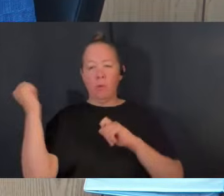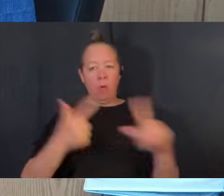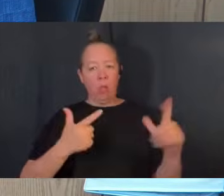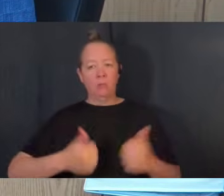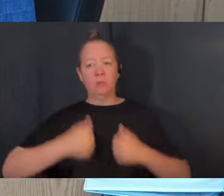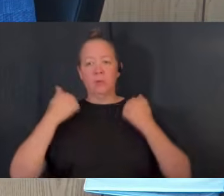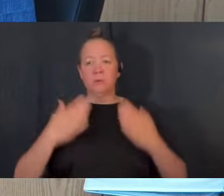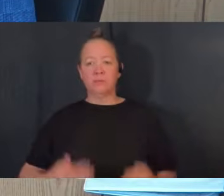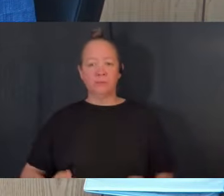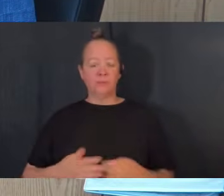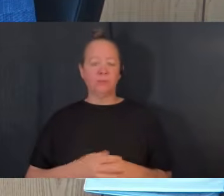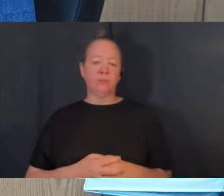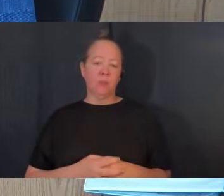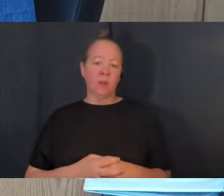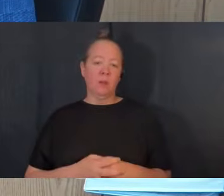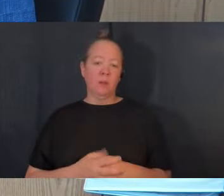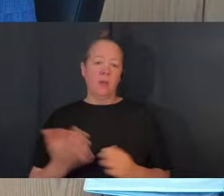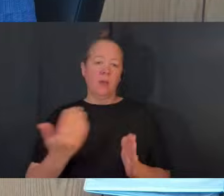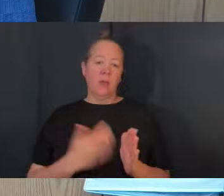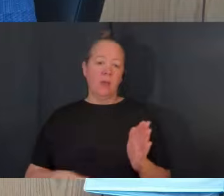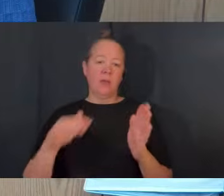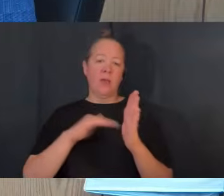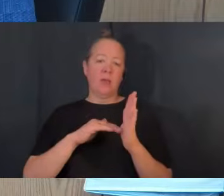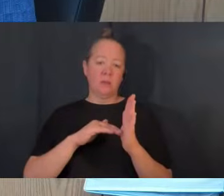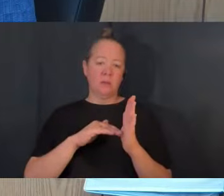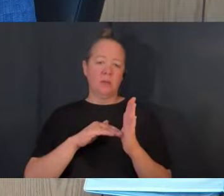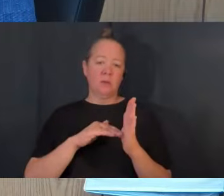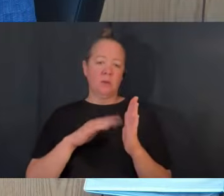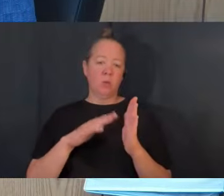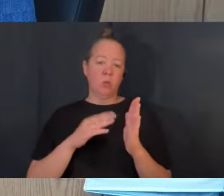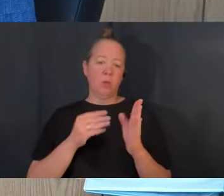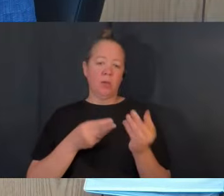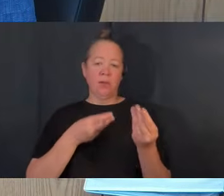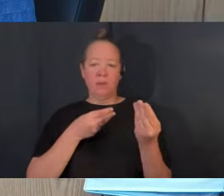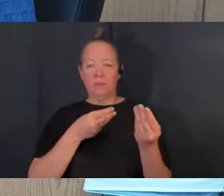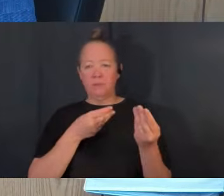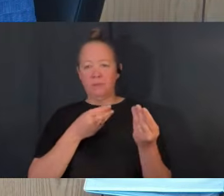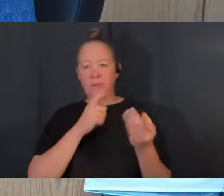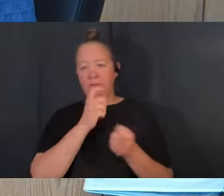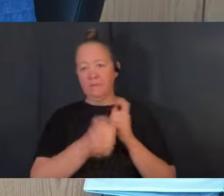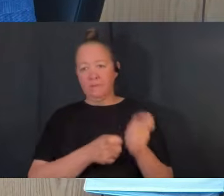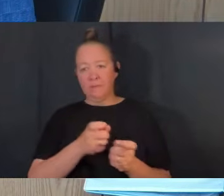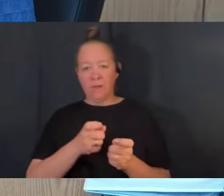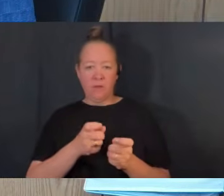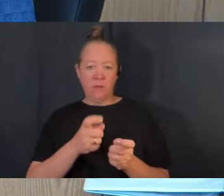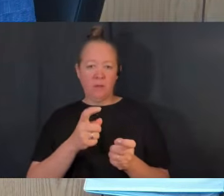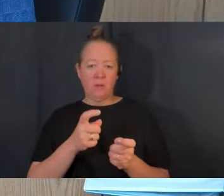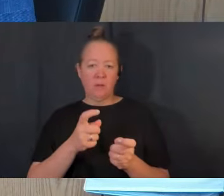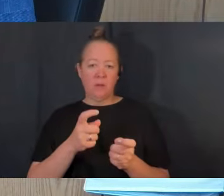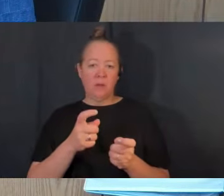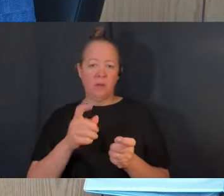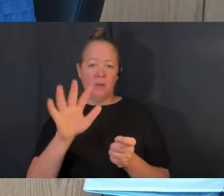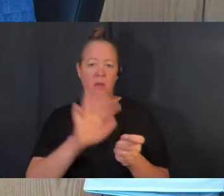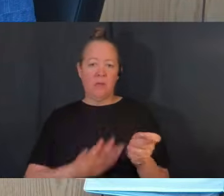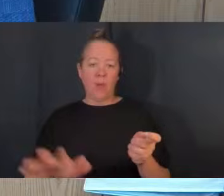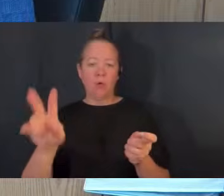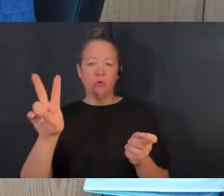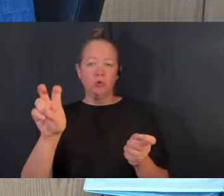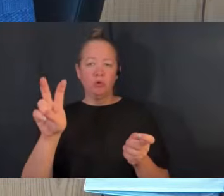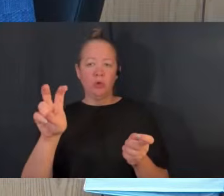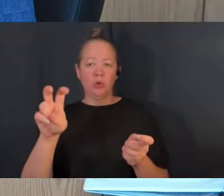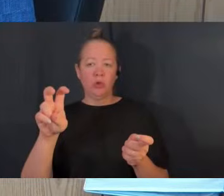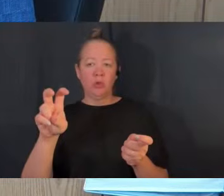area. We, again, fed about 200 people last year with free fresh produce, and we plan to do that